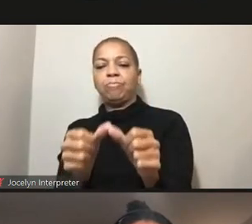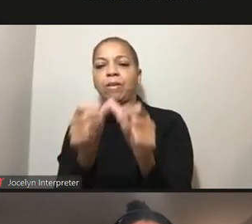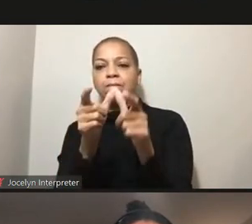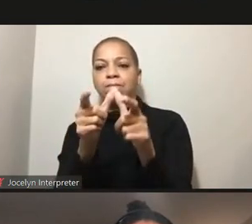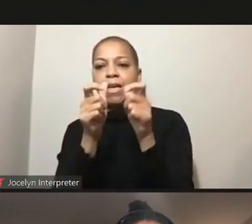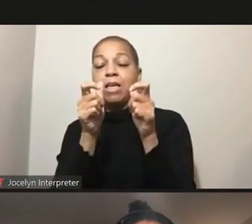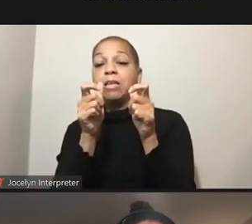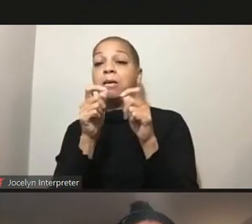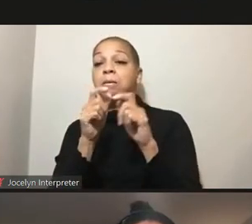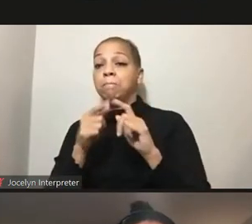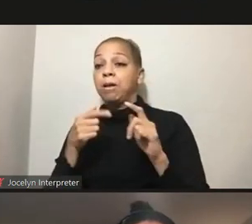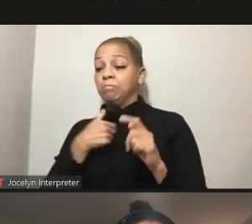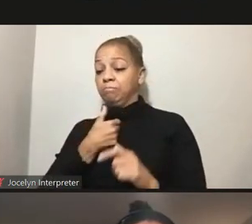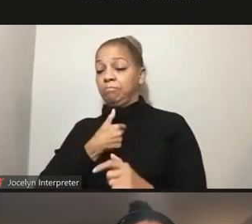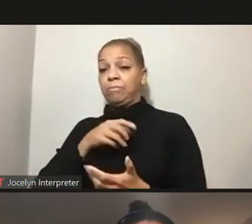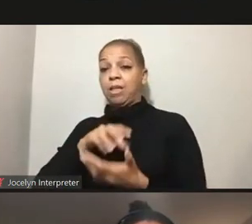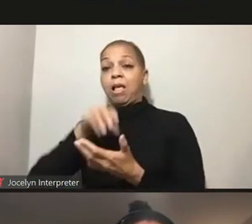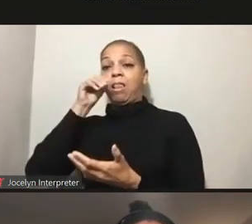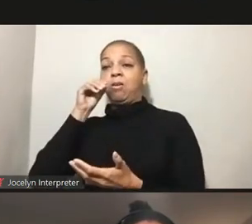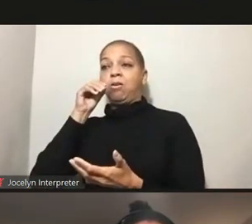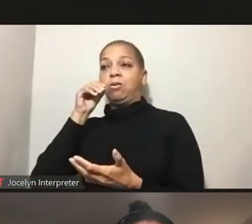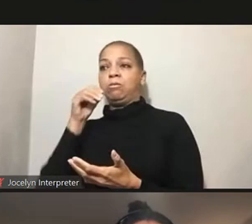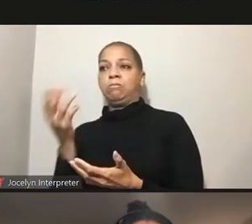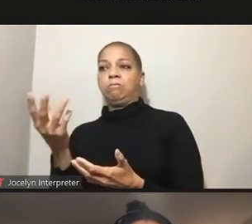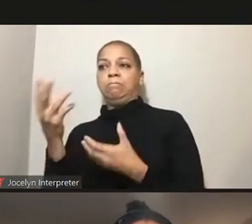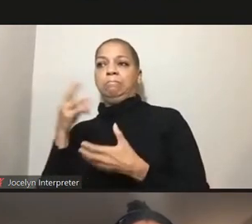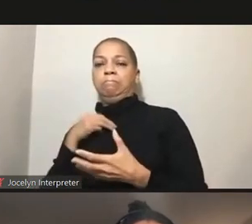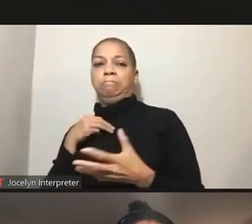But I've learned to fold it all into